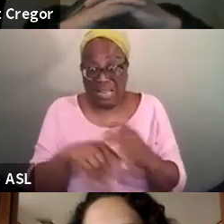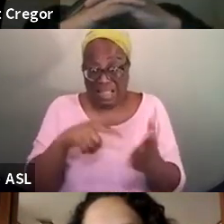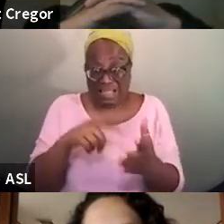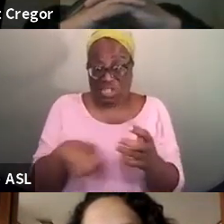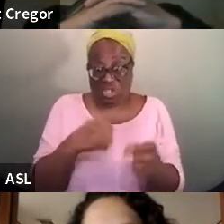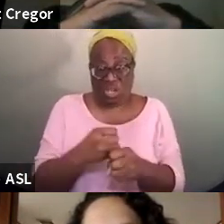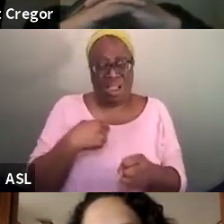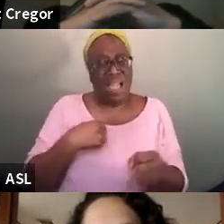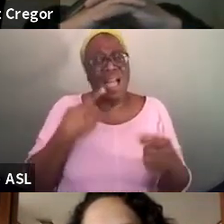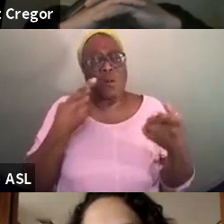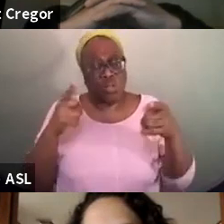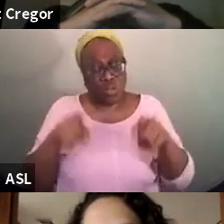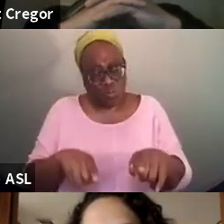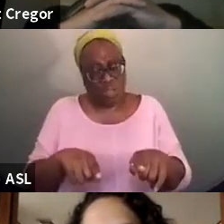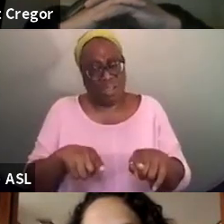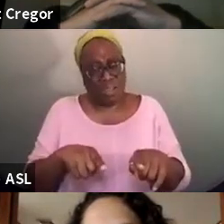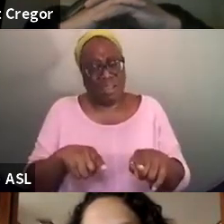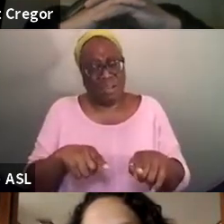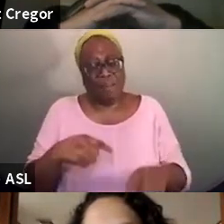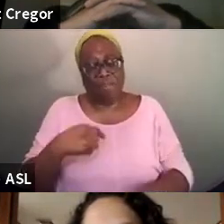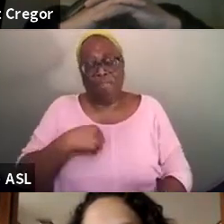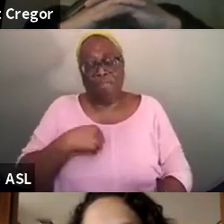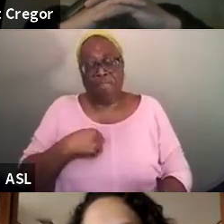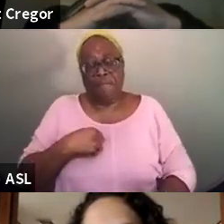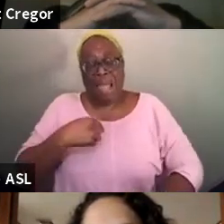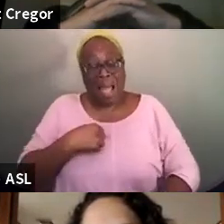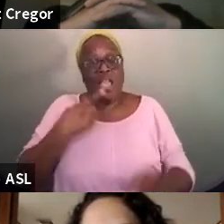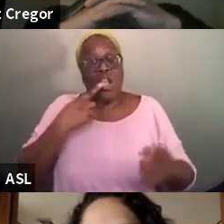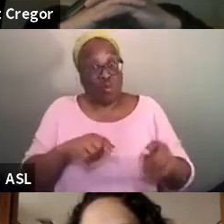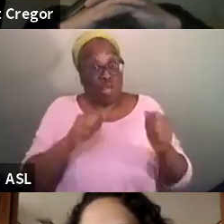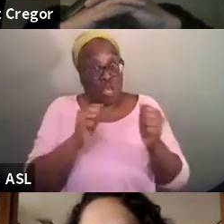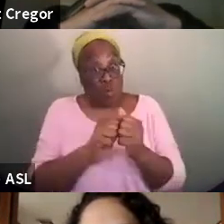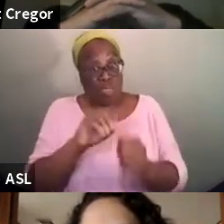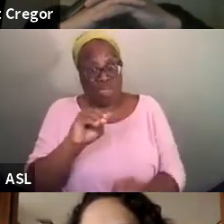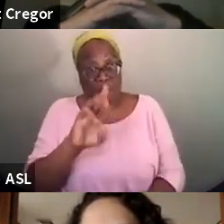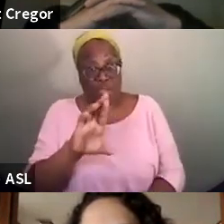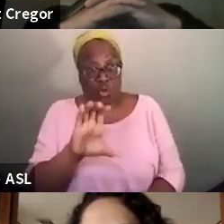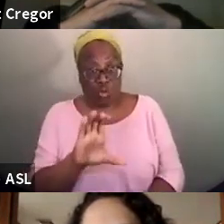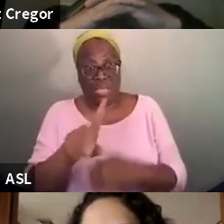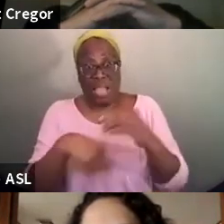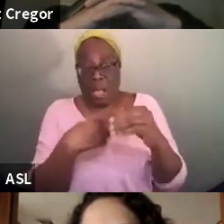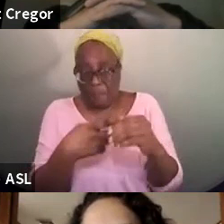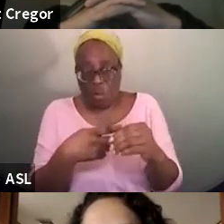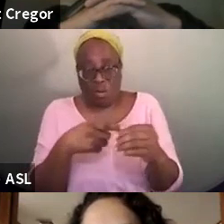I mean, with this, I do agree, Mr. Compton-Passos, that this year,